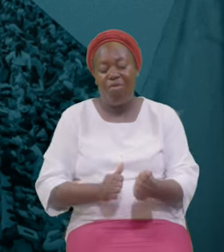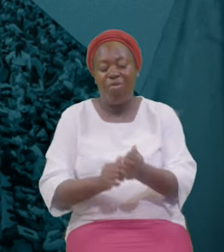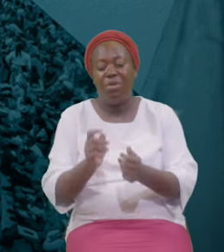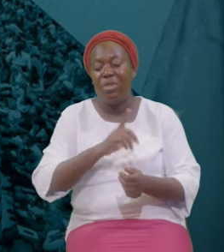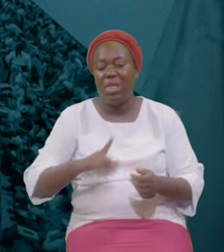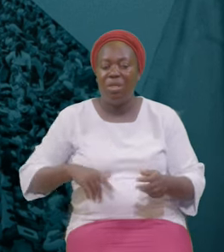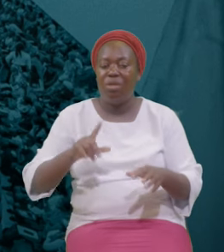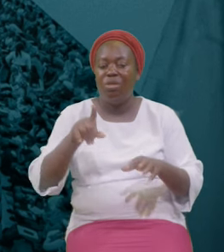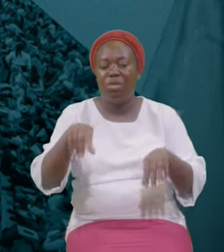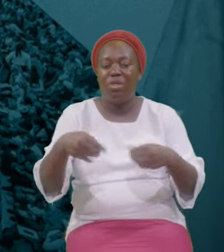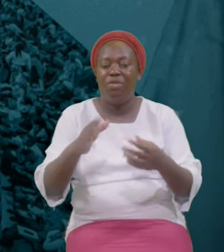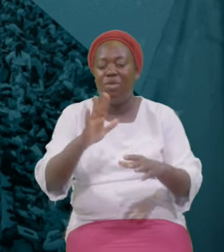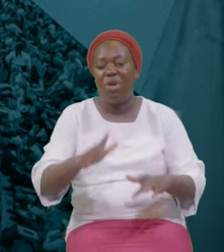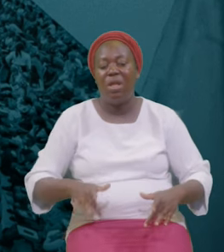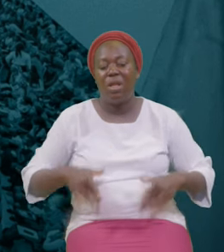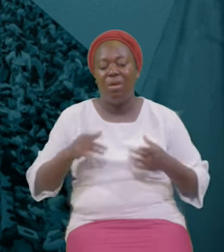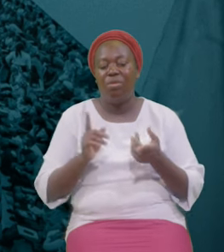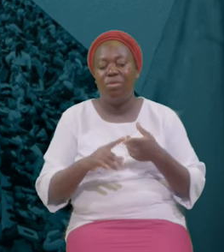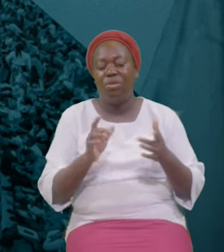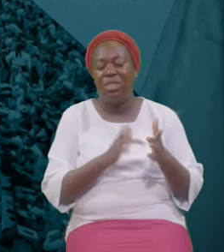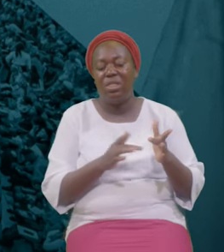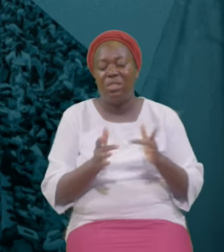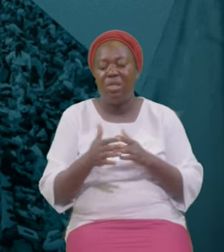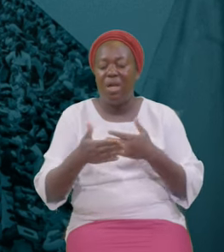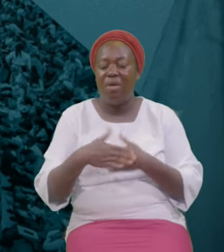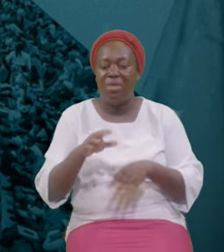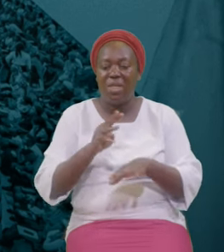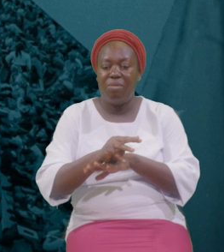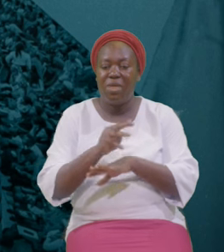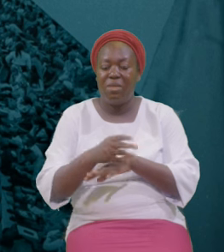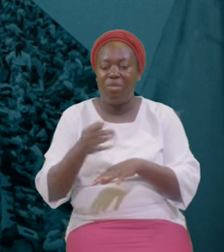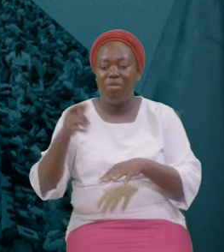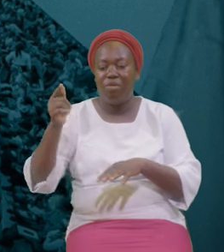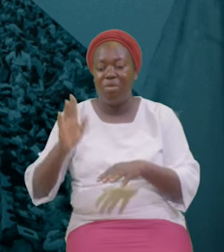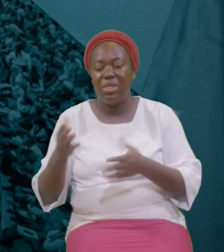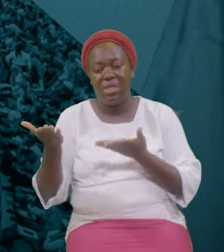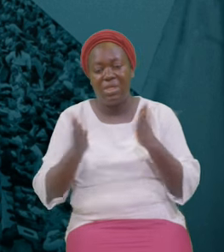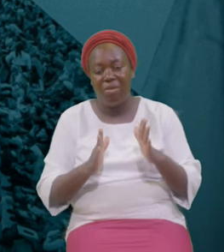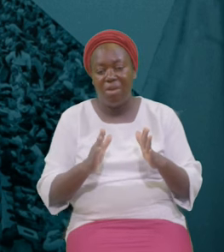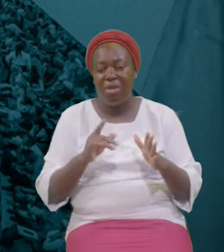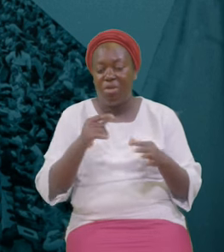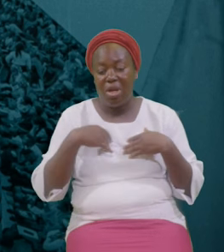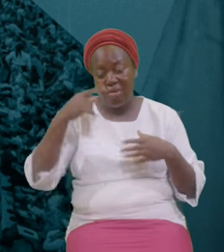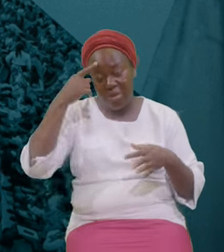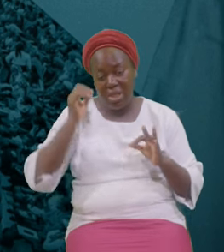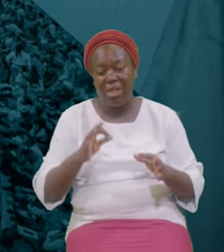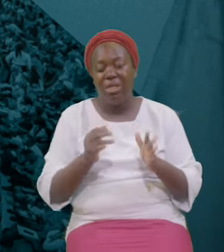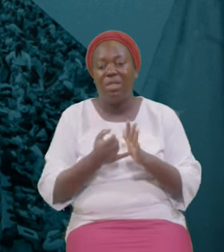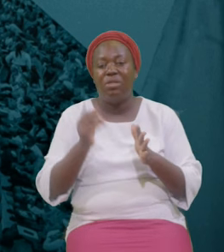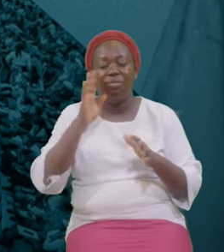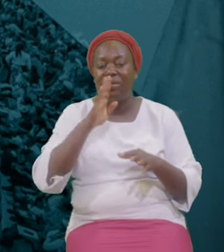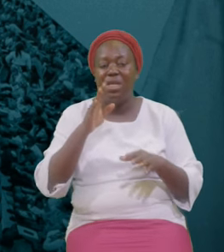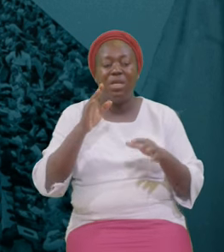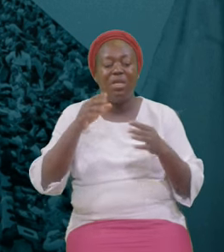message of God's servant, and you have taken the decision, please, it will be a special time to meet with you